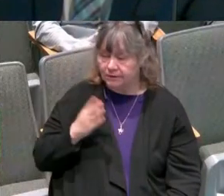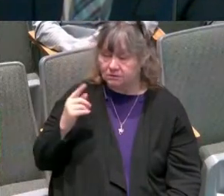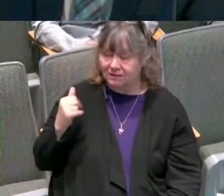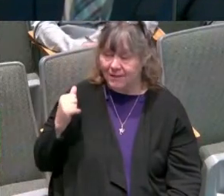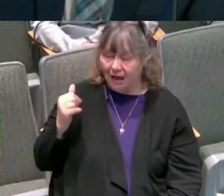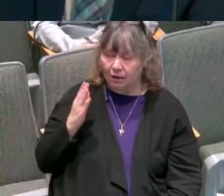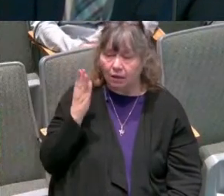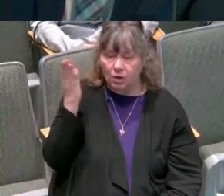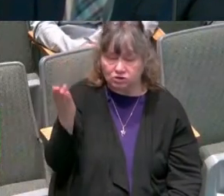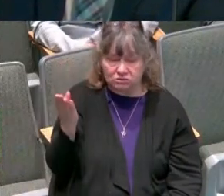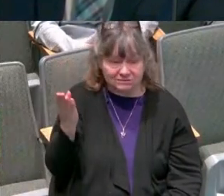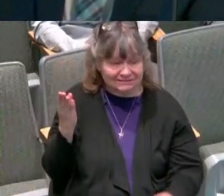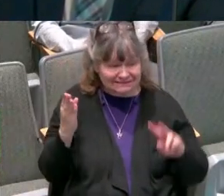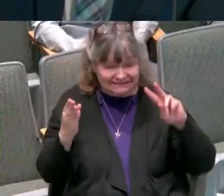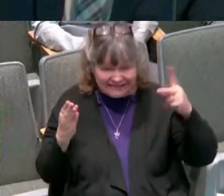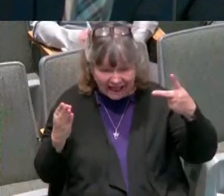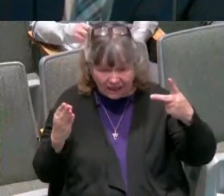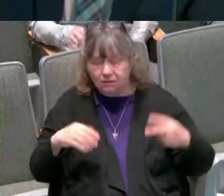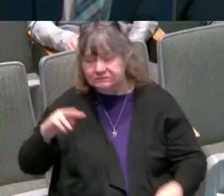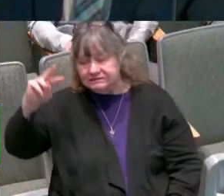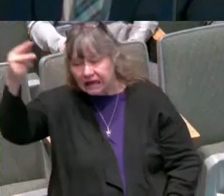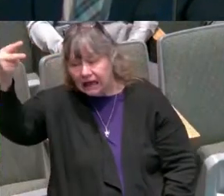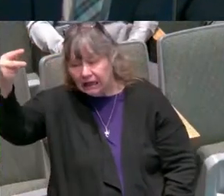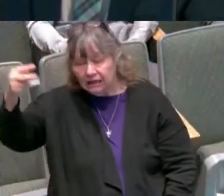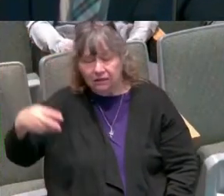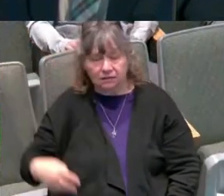okay someone's second the motion